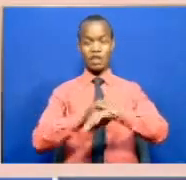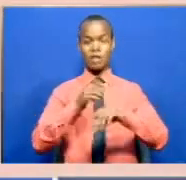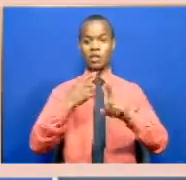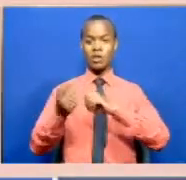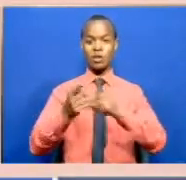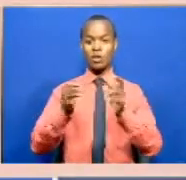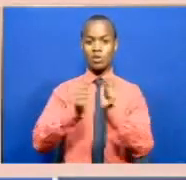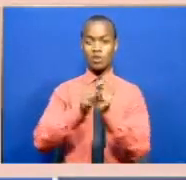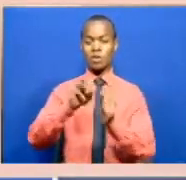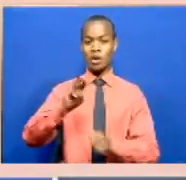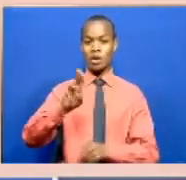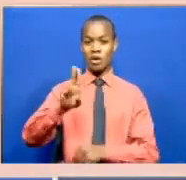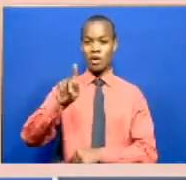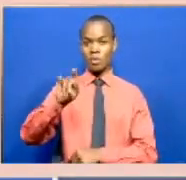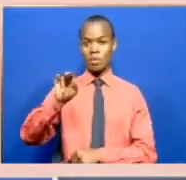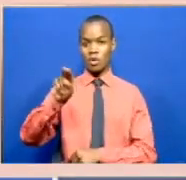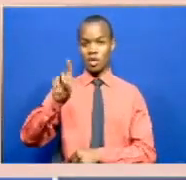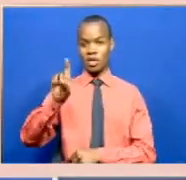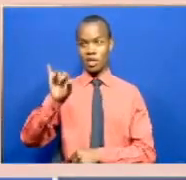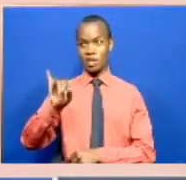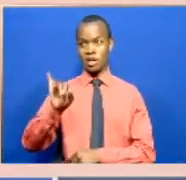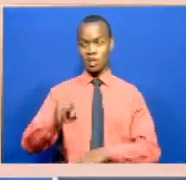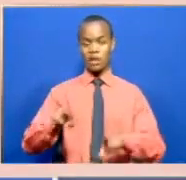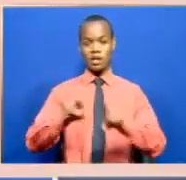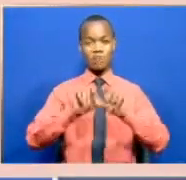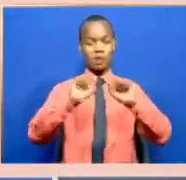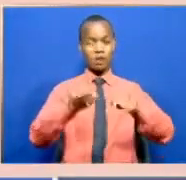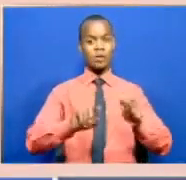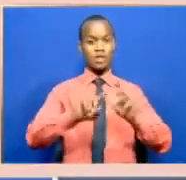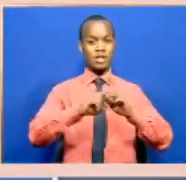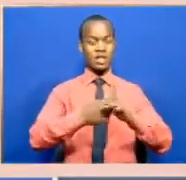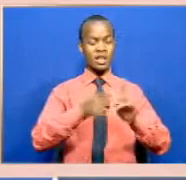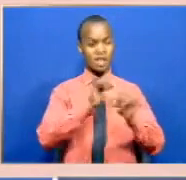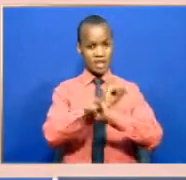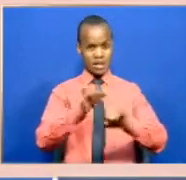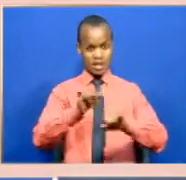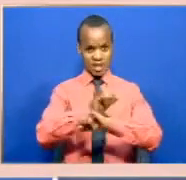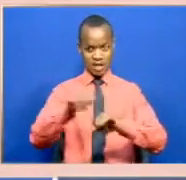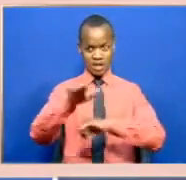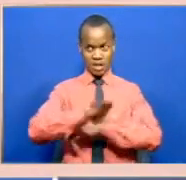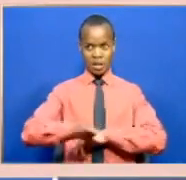fire licensing and control board. Let us now begin to sanitize the place, do what we need to